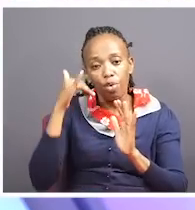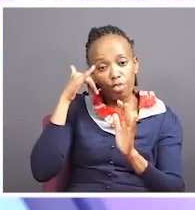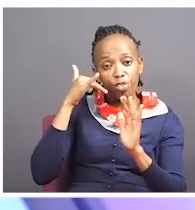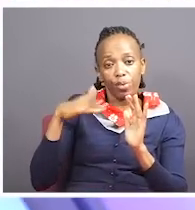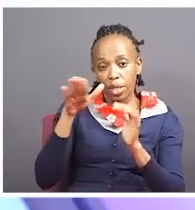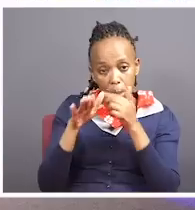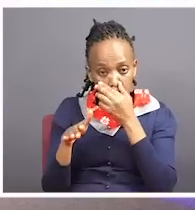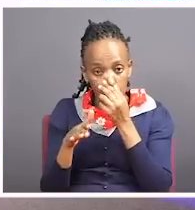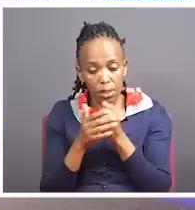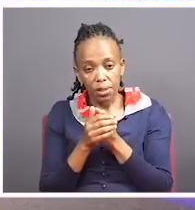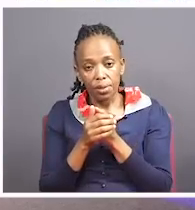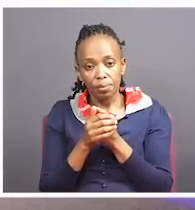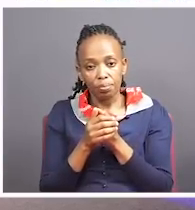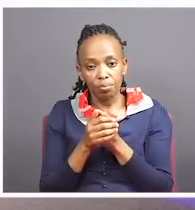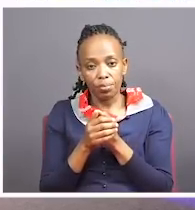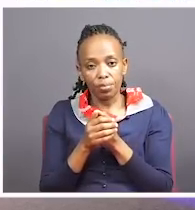phone industry. Sure.